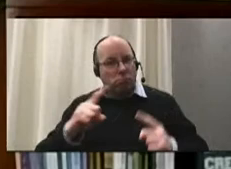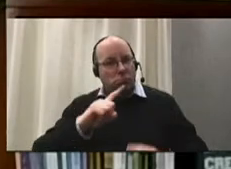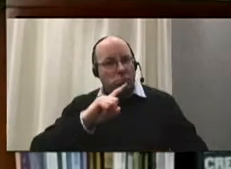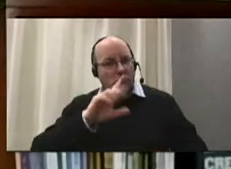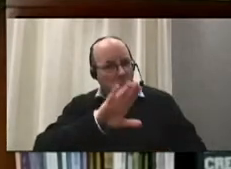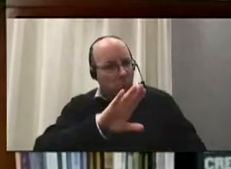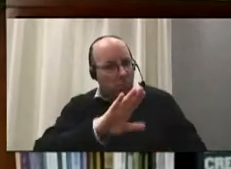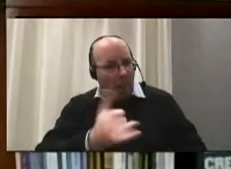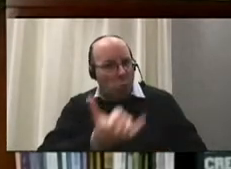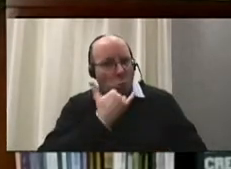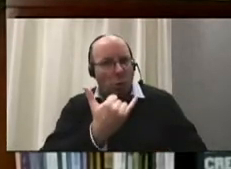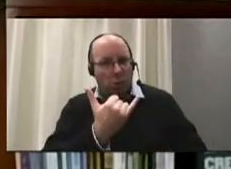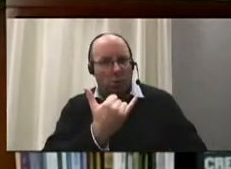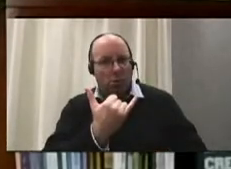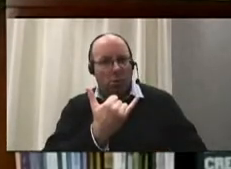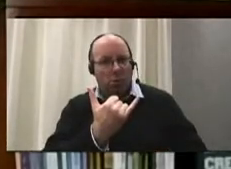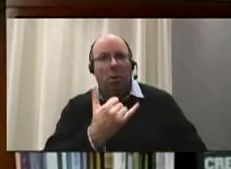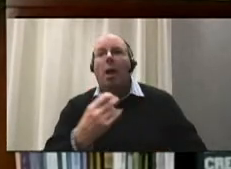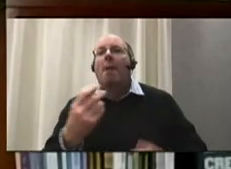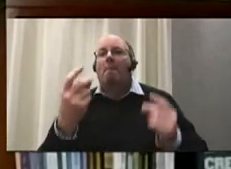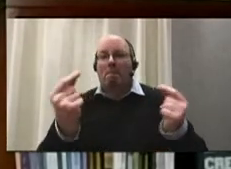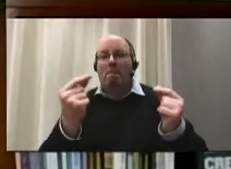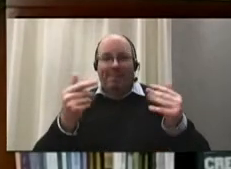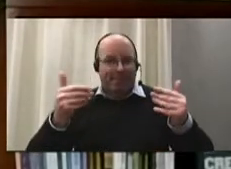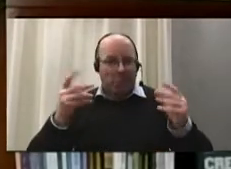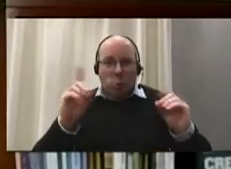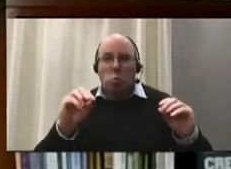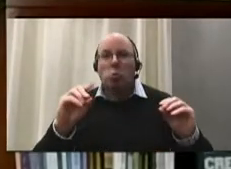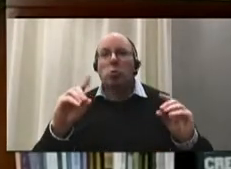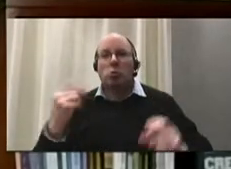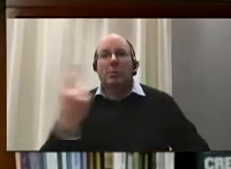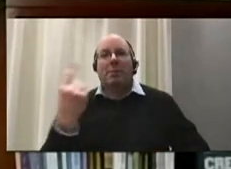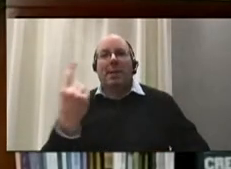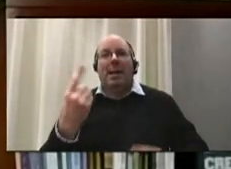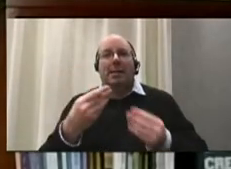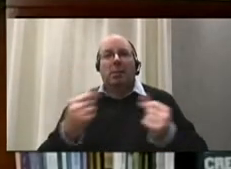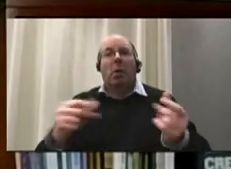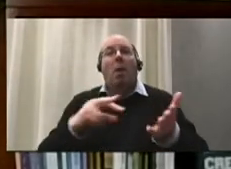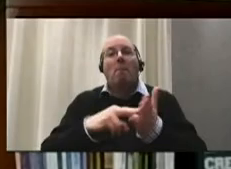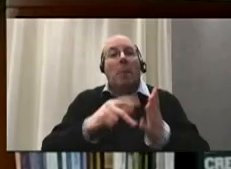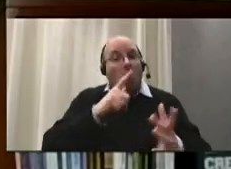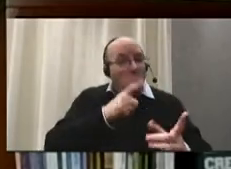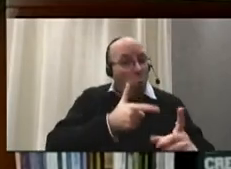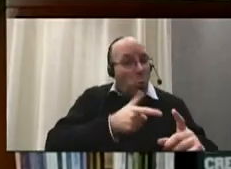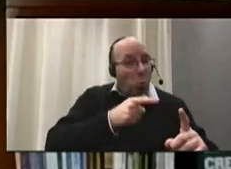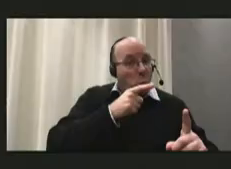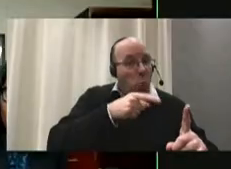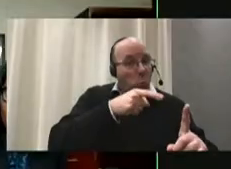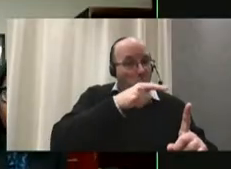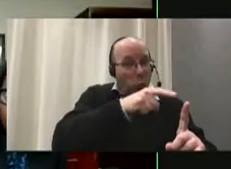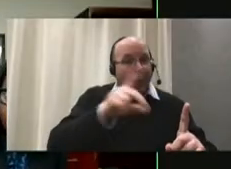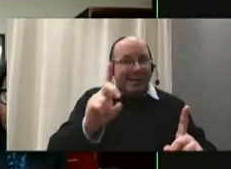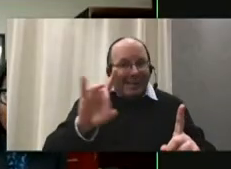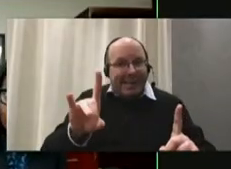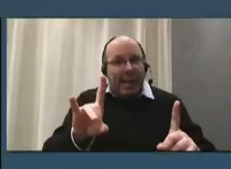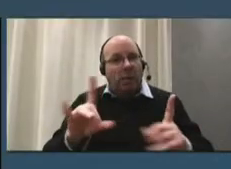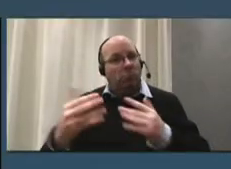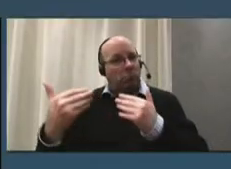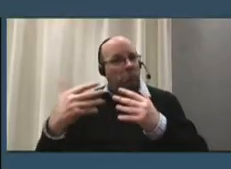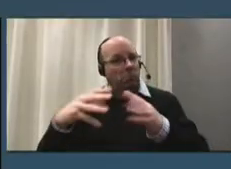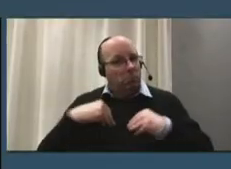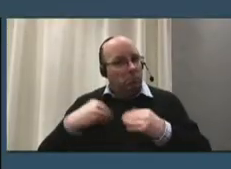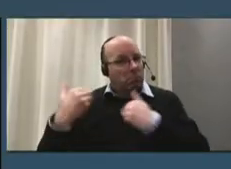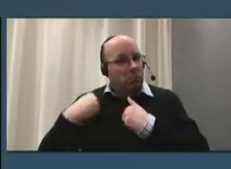to solve it. And when I say solve, that means holding everyone accountable for what, you know, how they're going to move forward from that